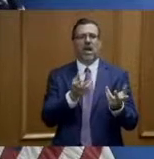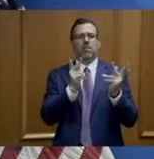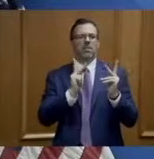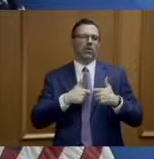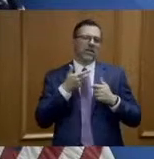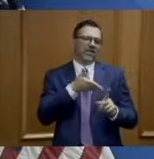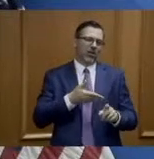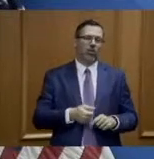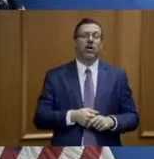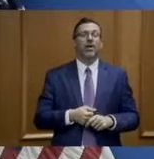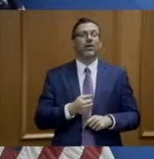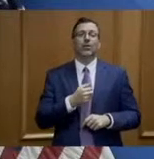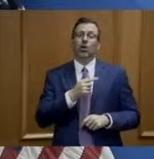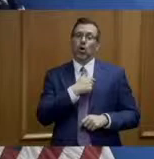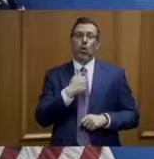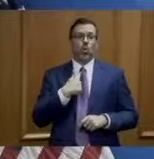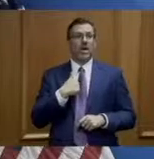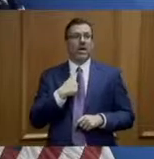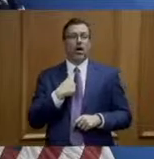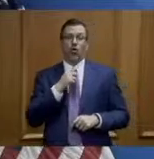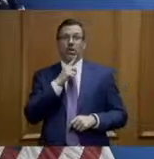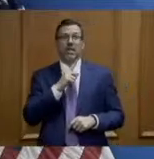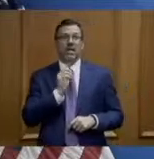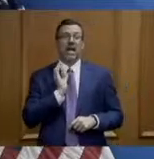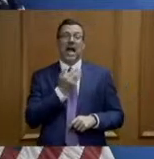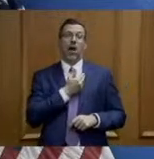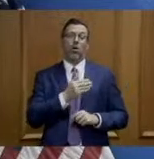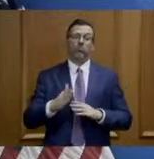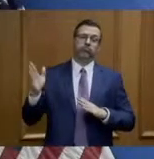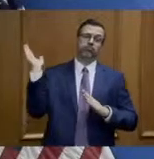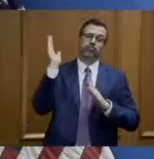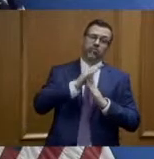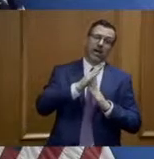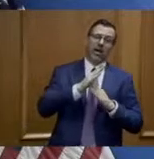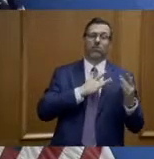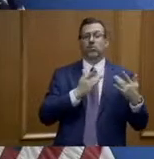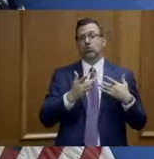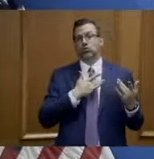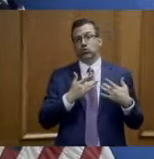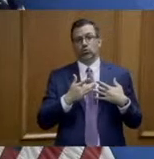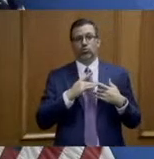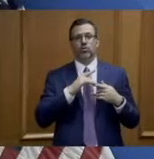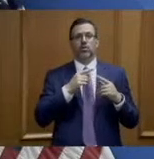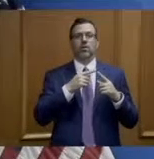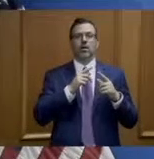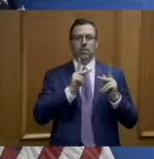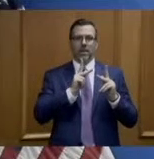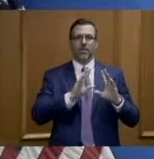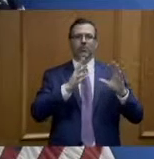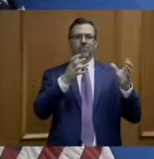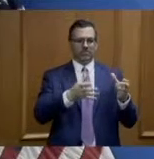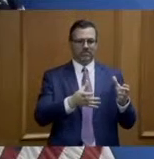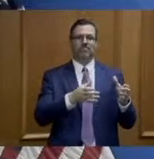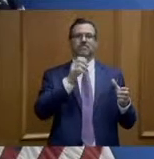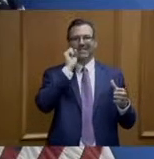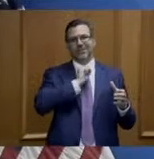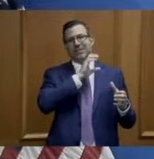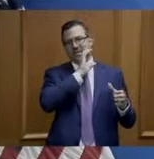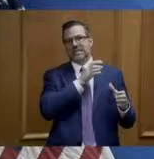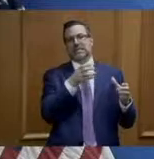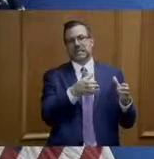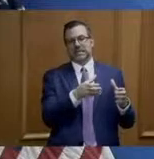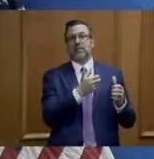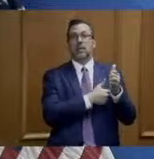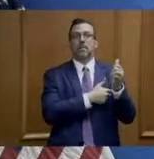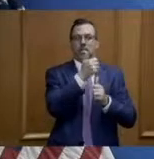always concerned, we're most concerned, in fact, about our most vulnerable population, and that's the elderly, which is exactly why